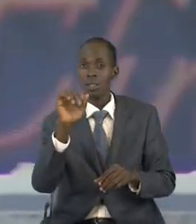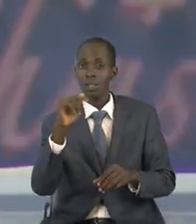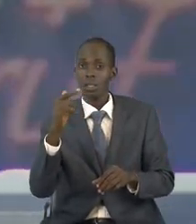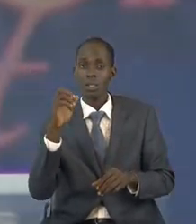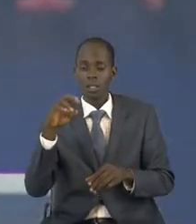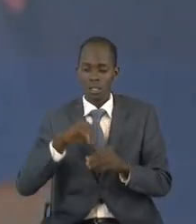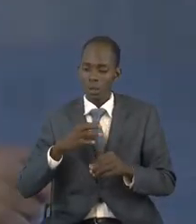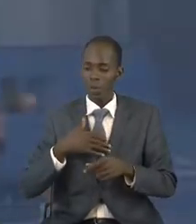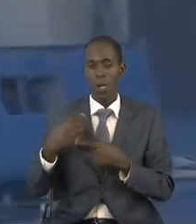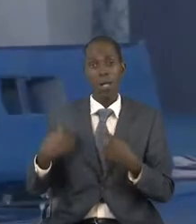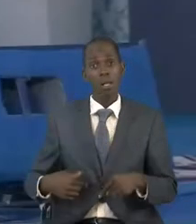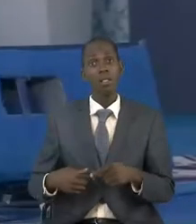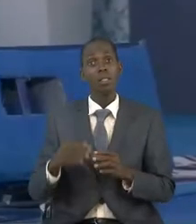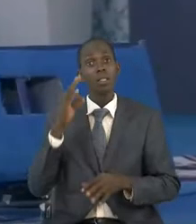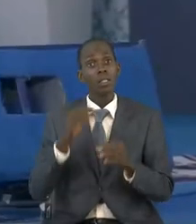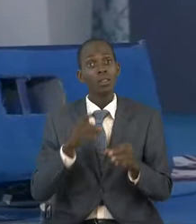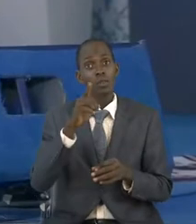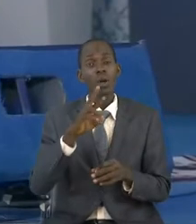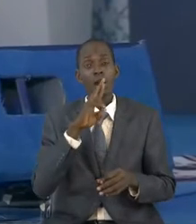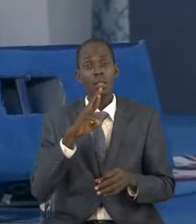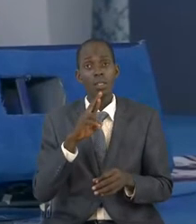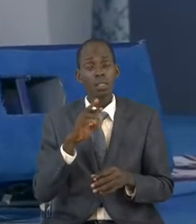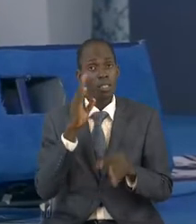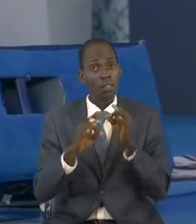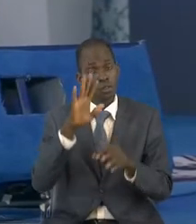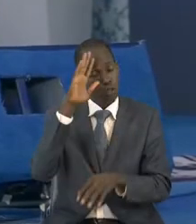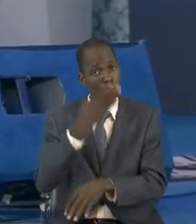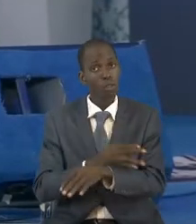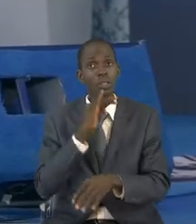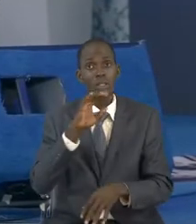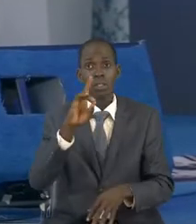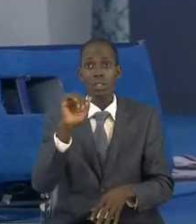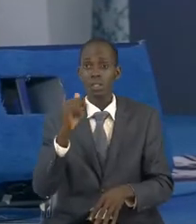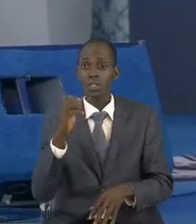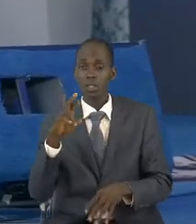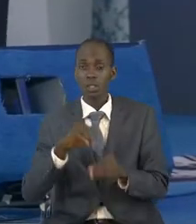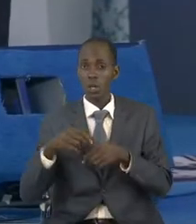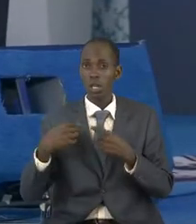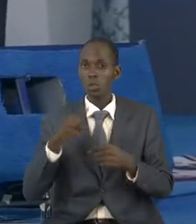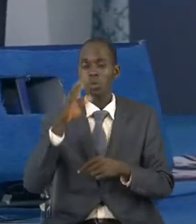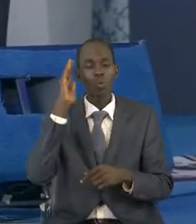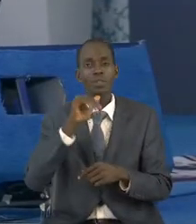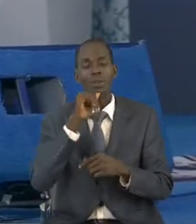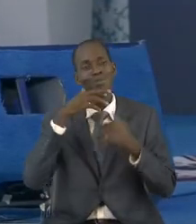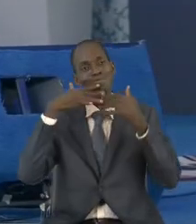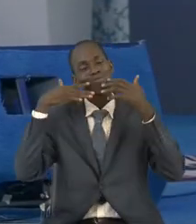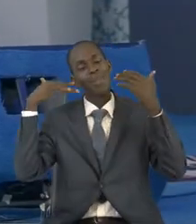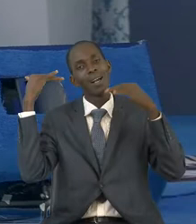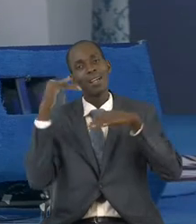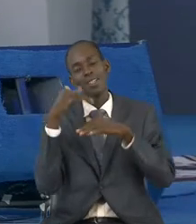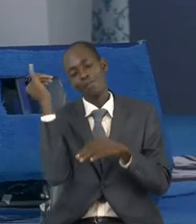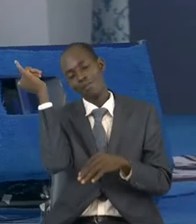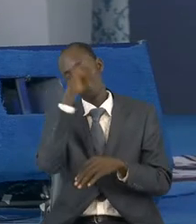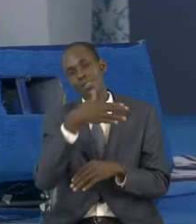heart, you'll not be smiling at the foolish things she's doing or she's doing. You'll not be supporting, I don't